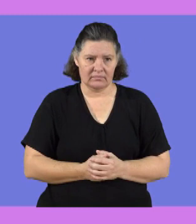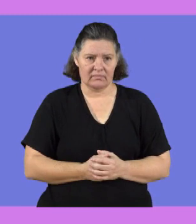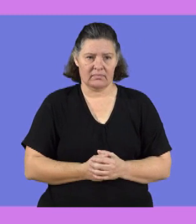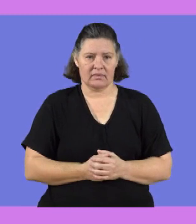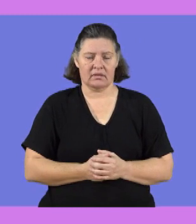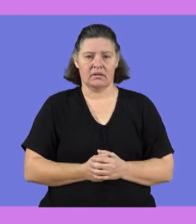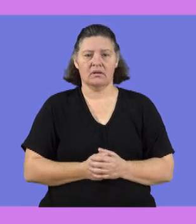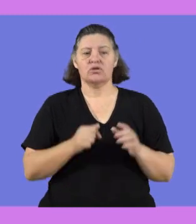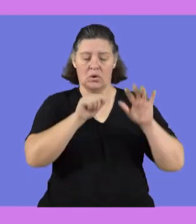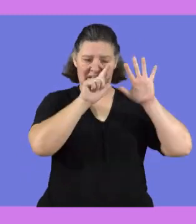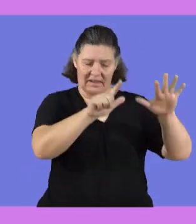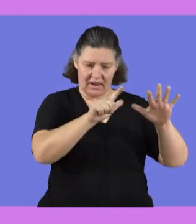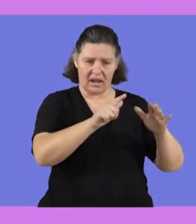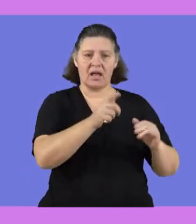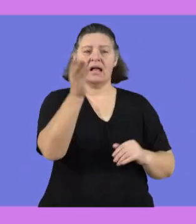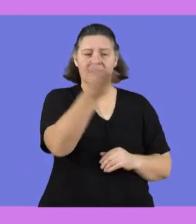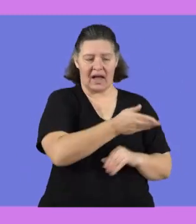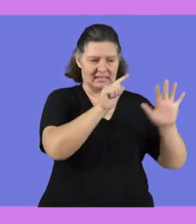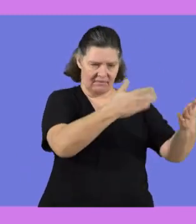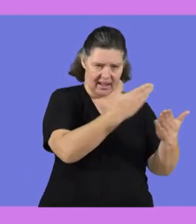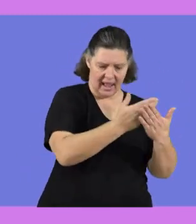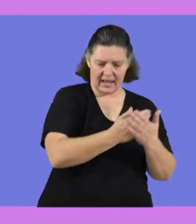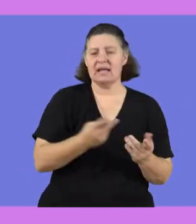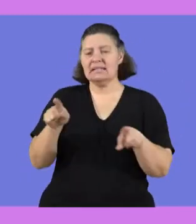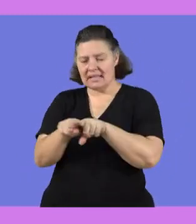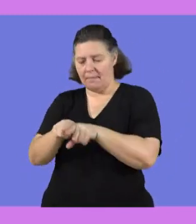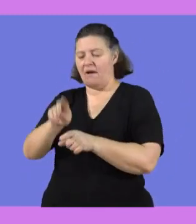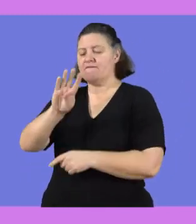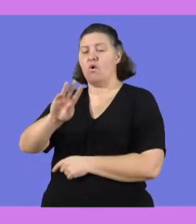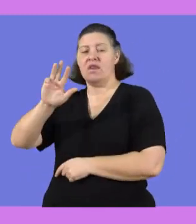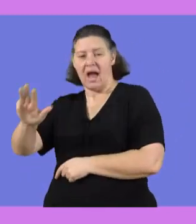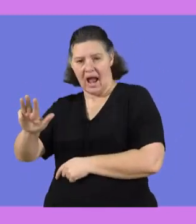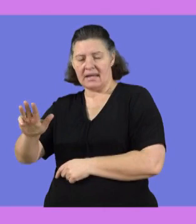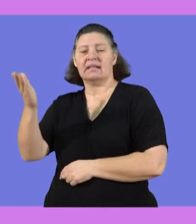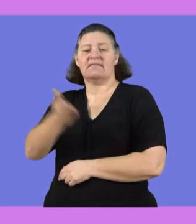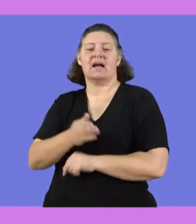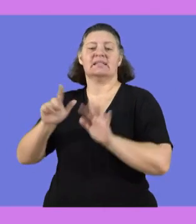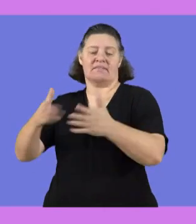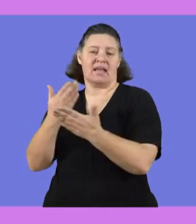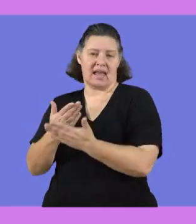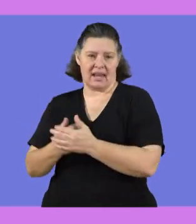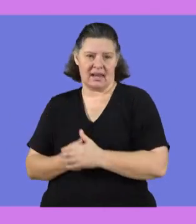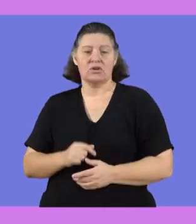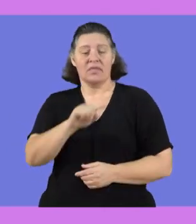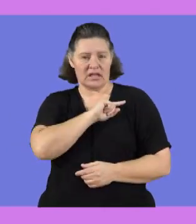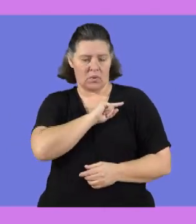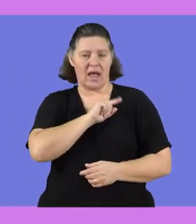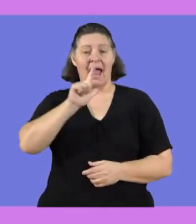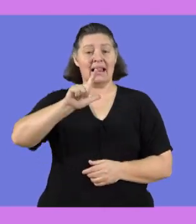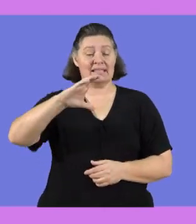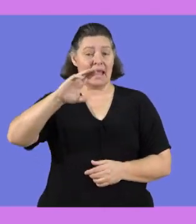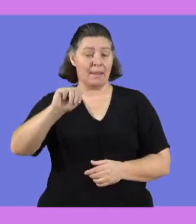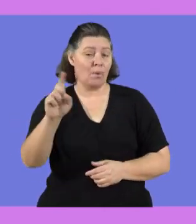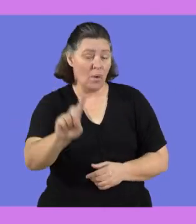is divisible by 7. 49, it's also divisible by 7. Therefore, 7 is our